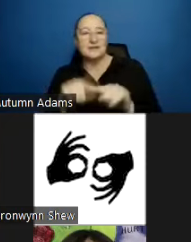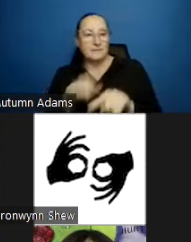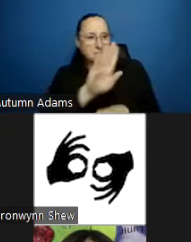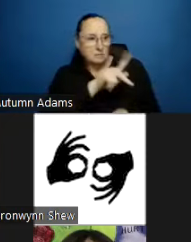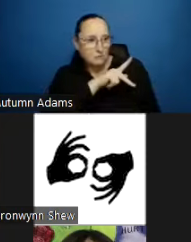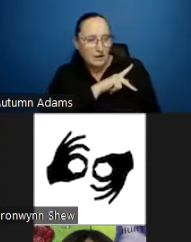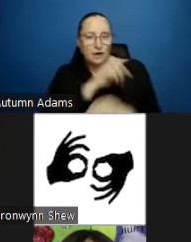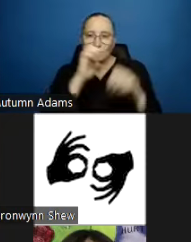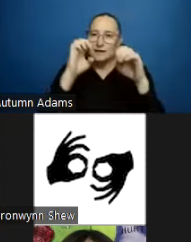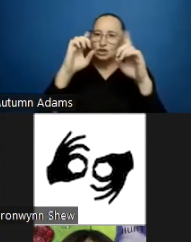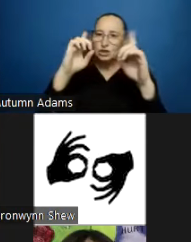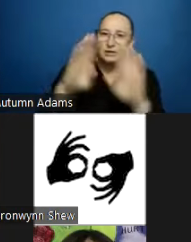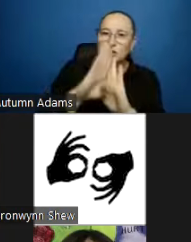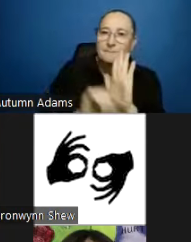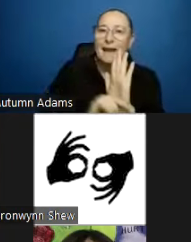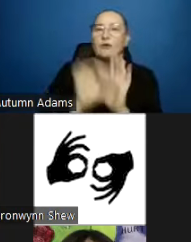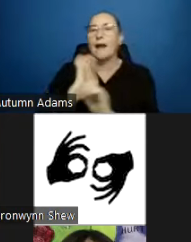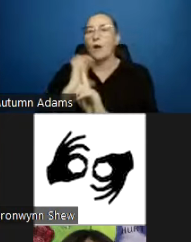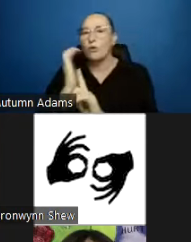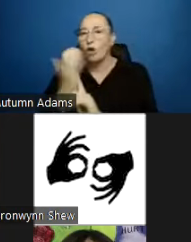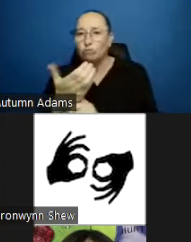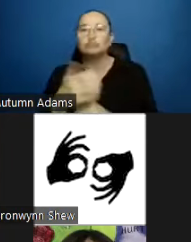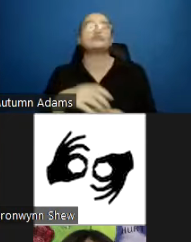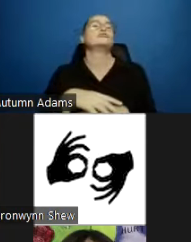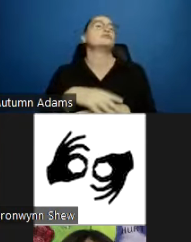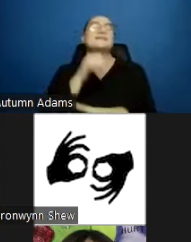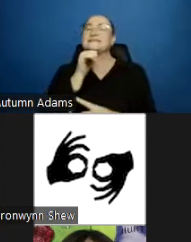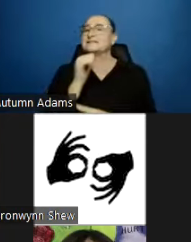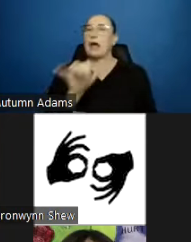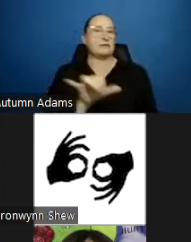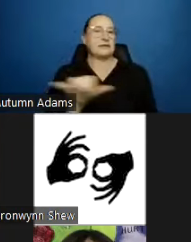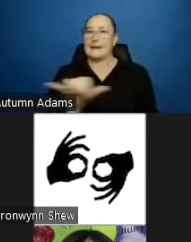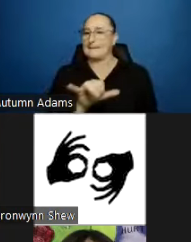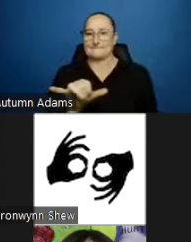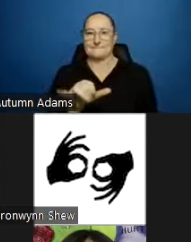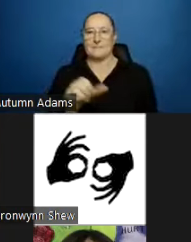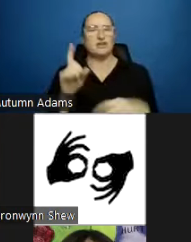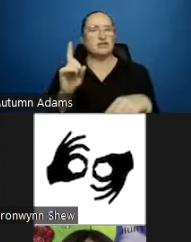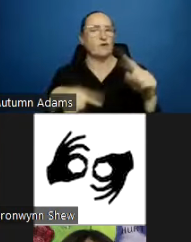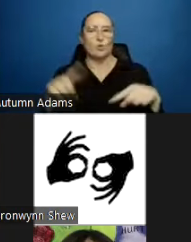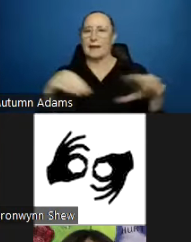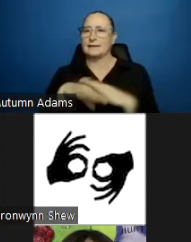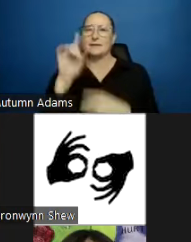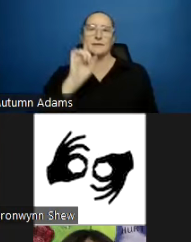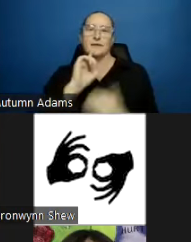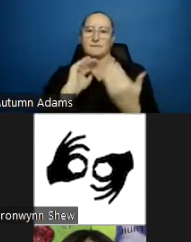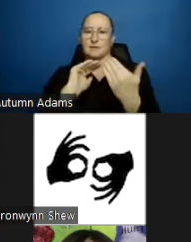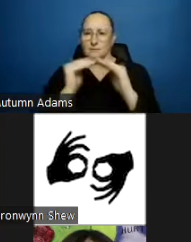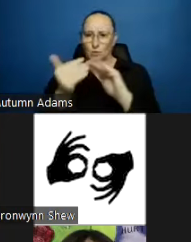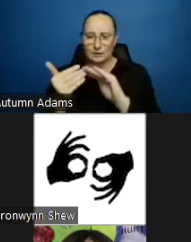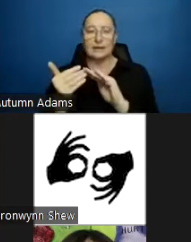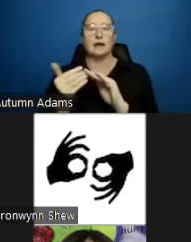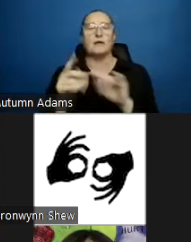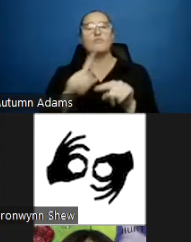educational background, culture, and it's not all the same. There's a lot of variety within the deaf community. And it depends